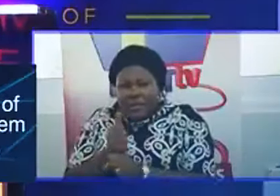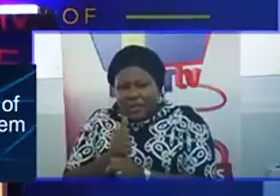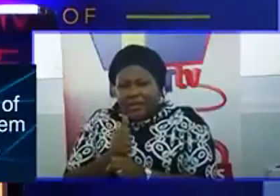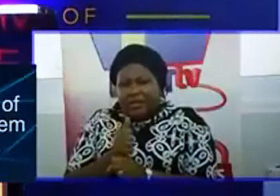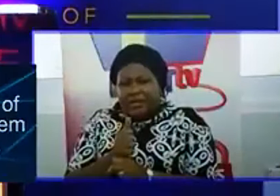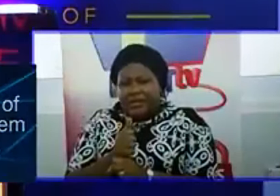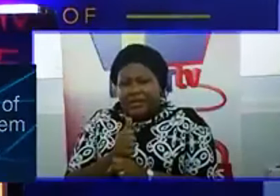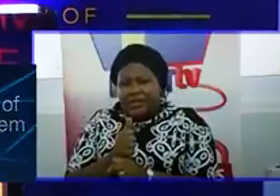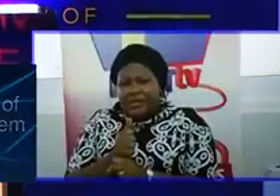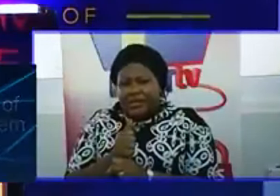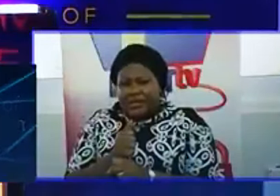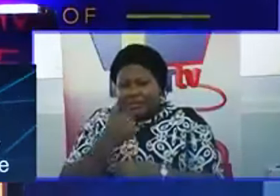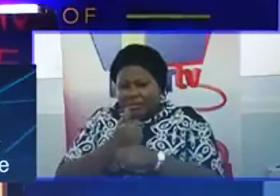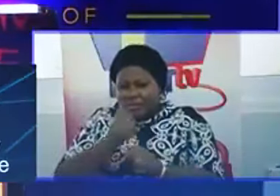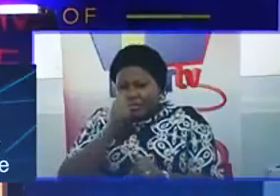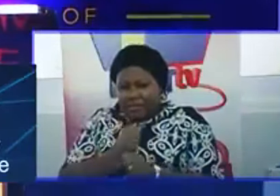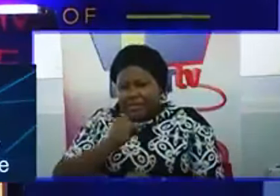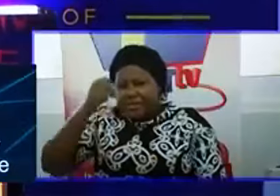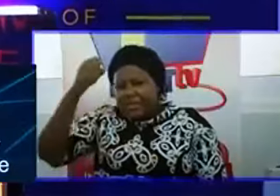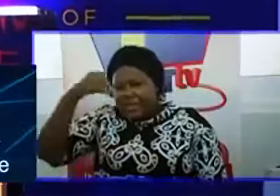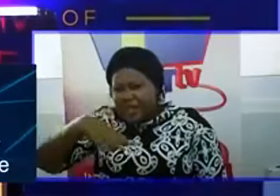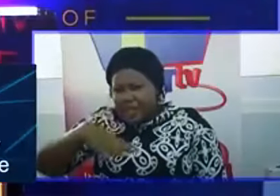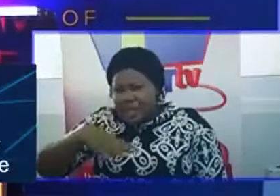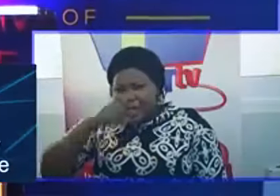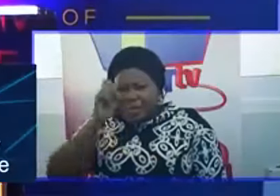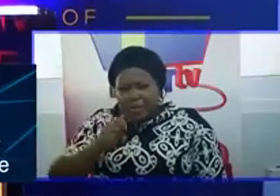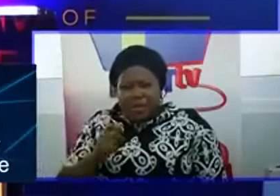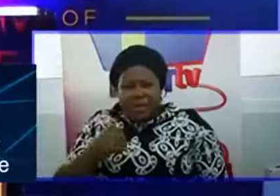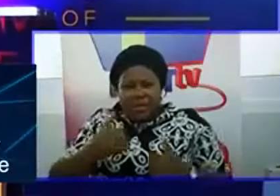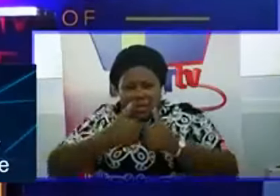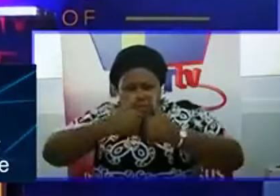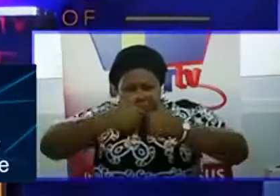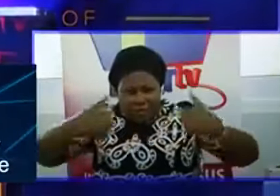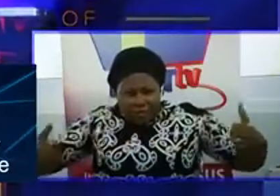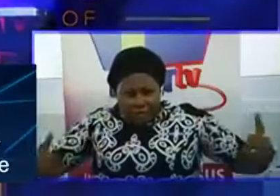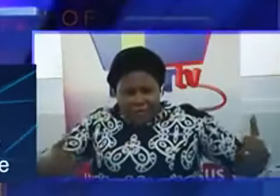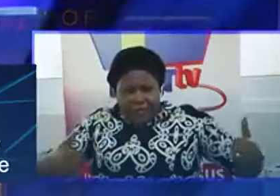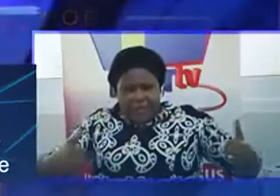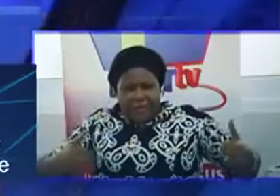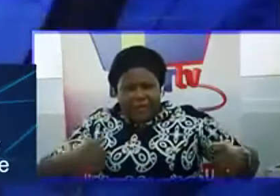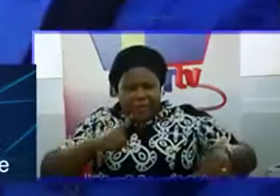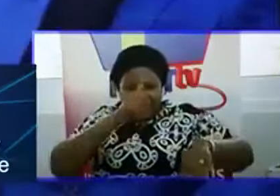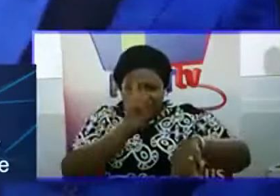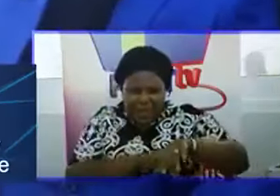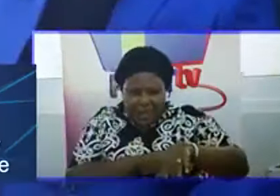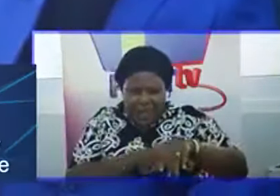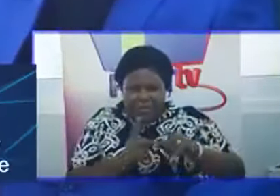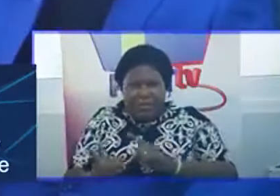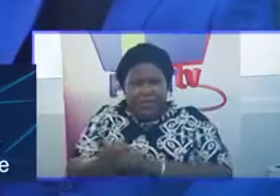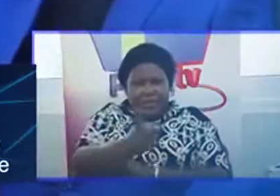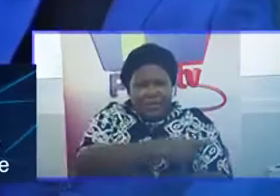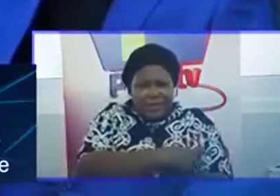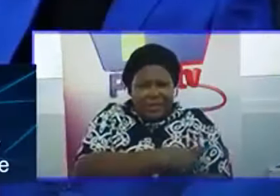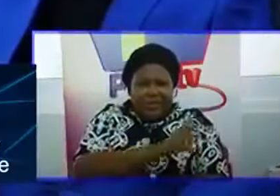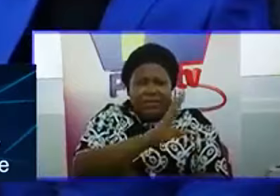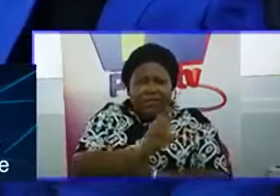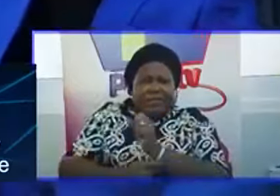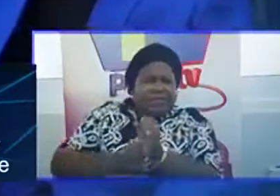lights. And they are going to mark seasons, days, and years. He's going to